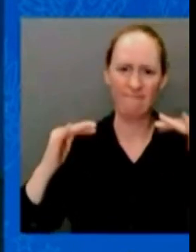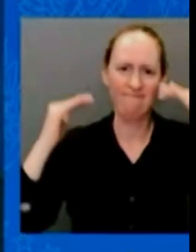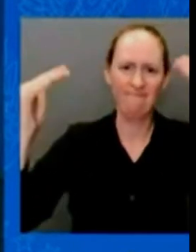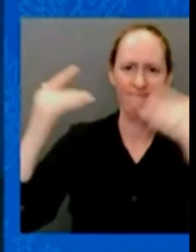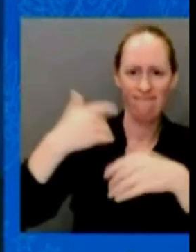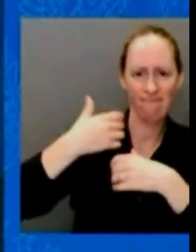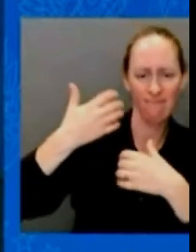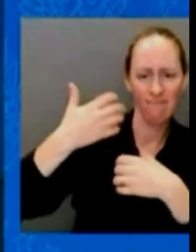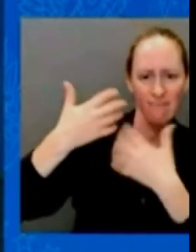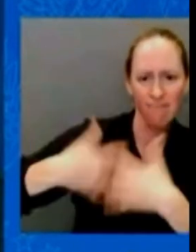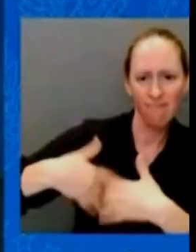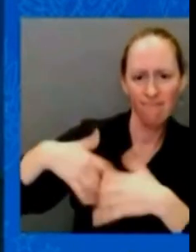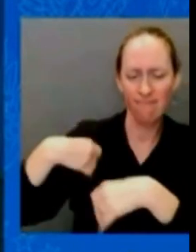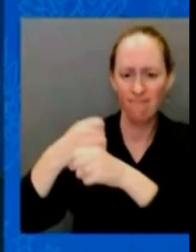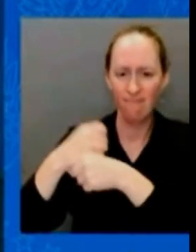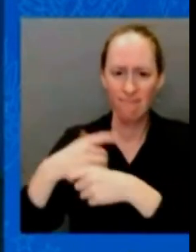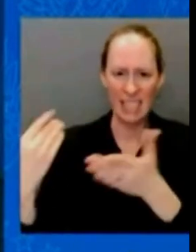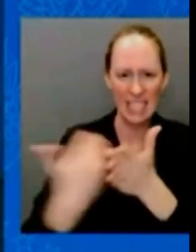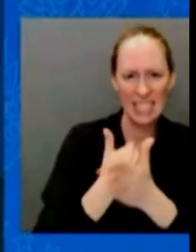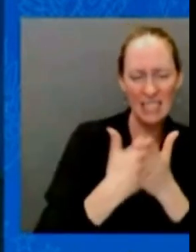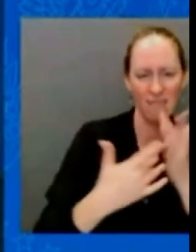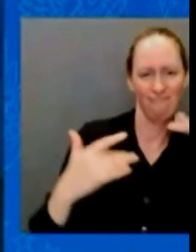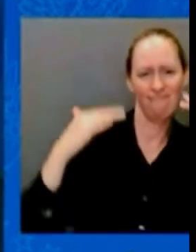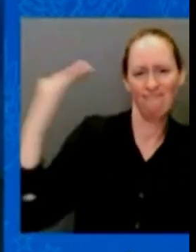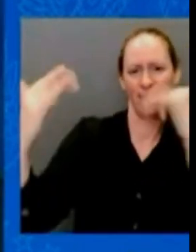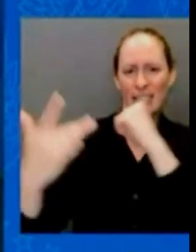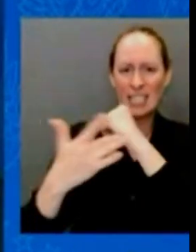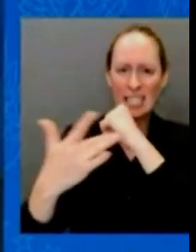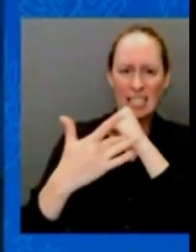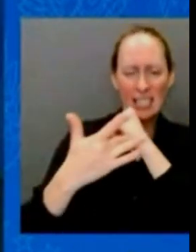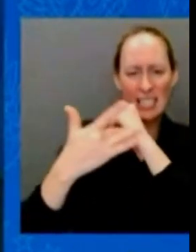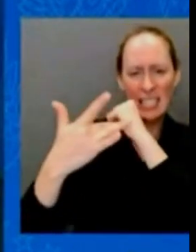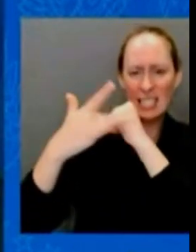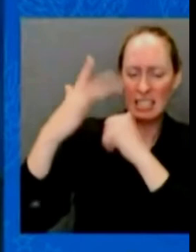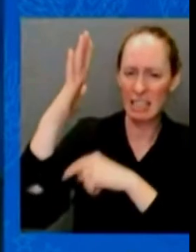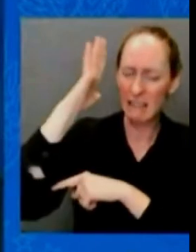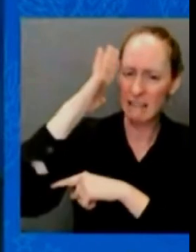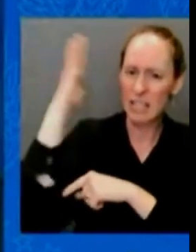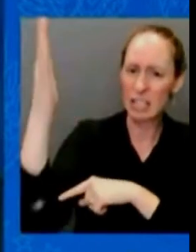truly will enrich life for all. Thank you.